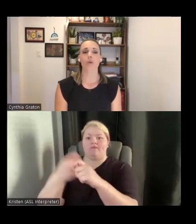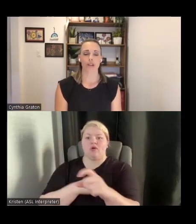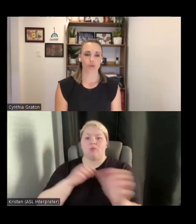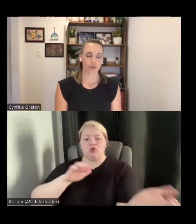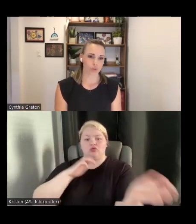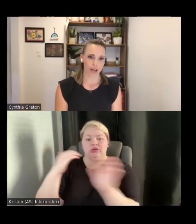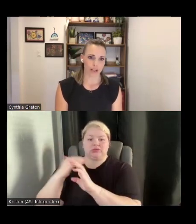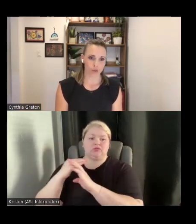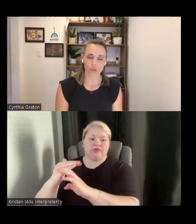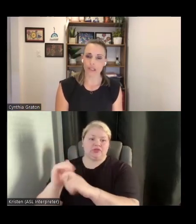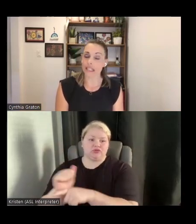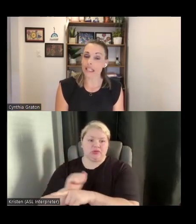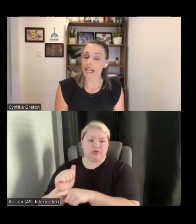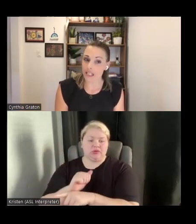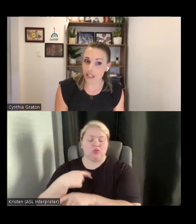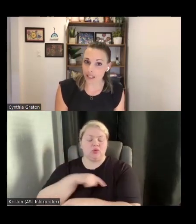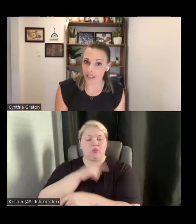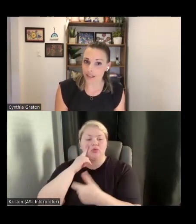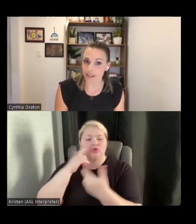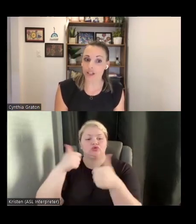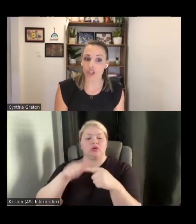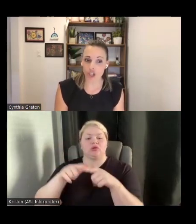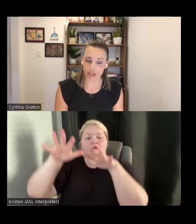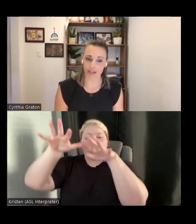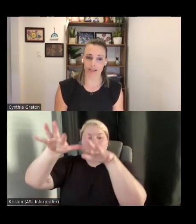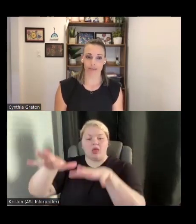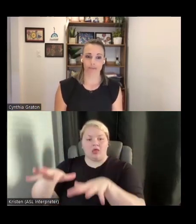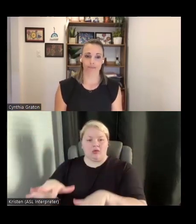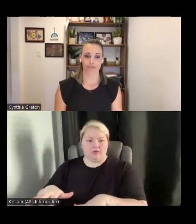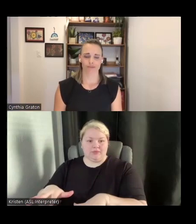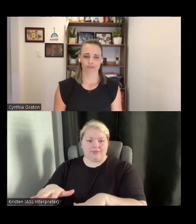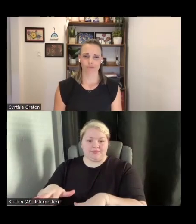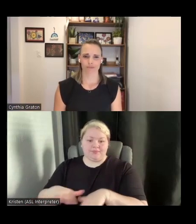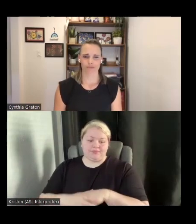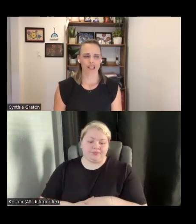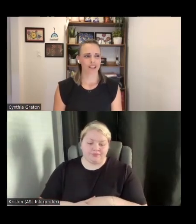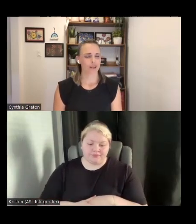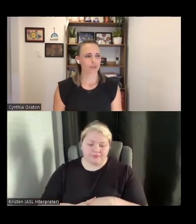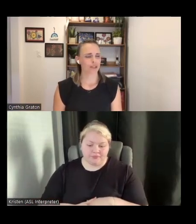are going to try to de-escalate Jake. But